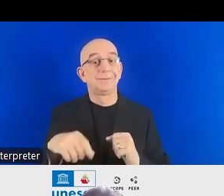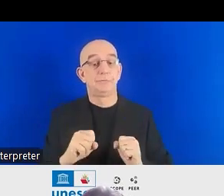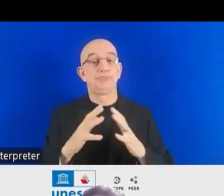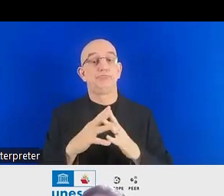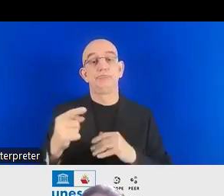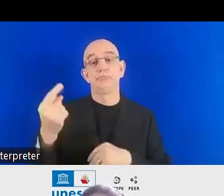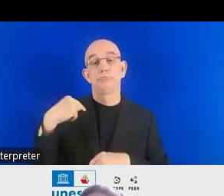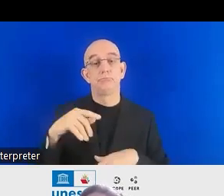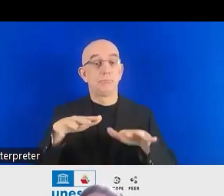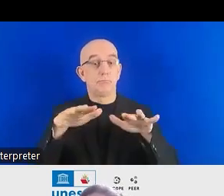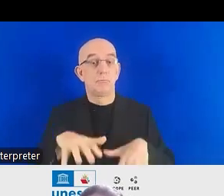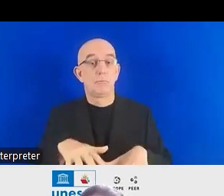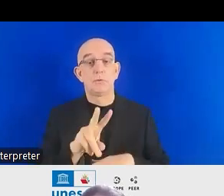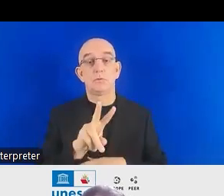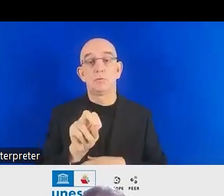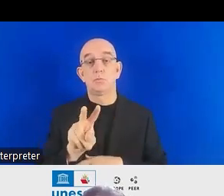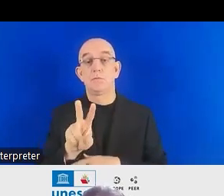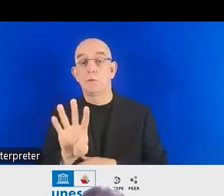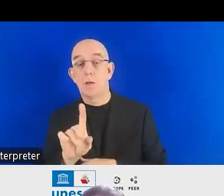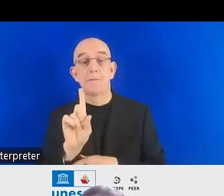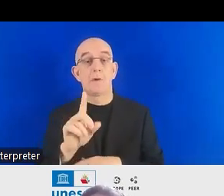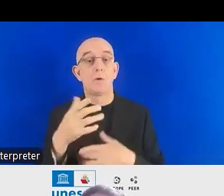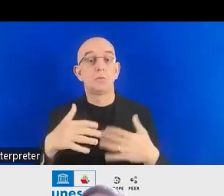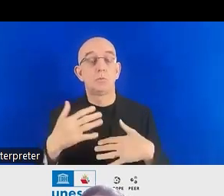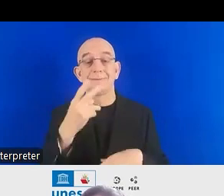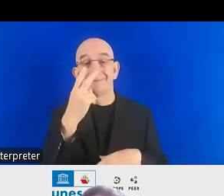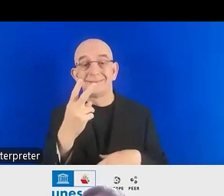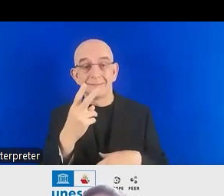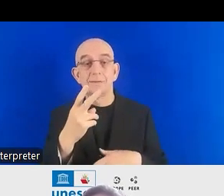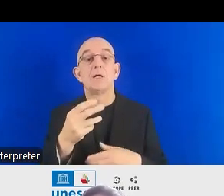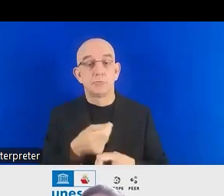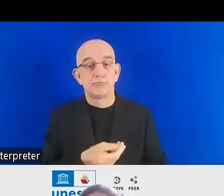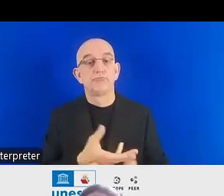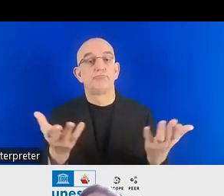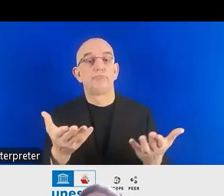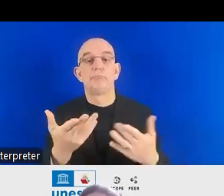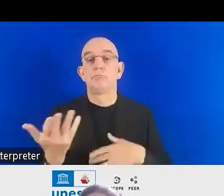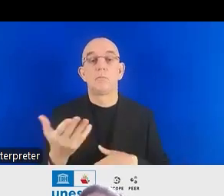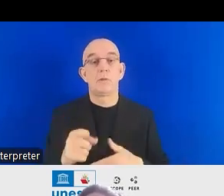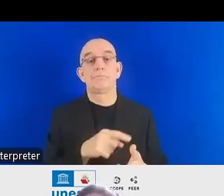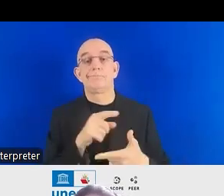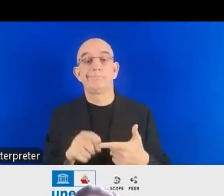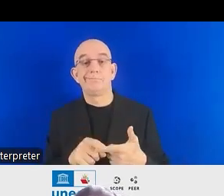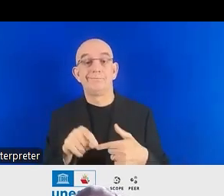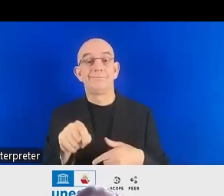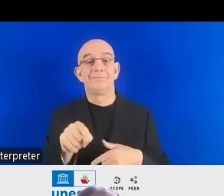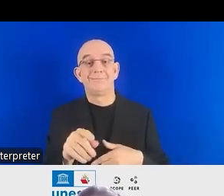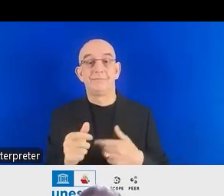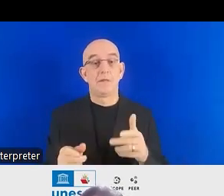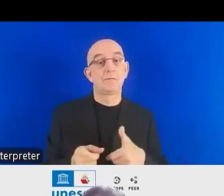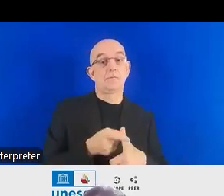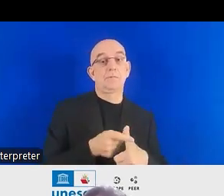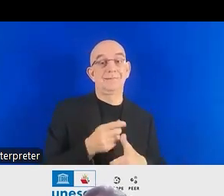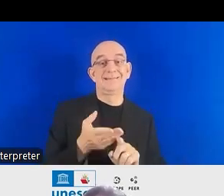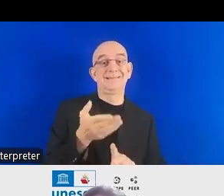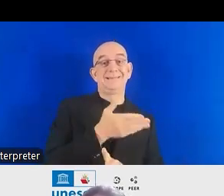the Caucasus. And this report in February focused really on the intervention